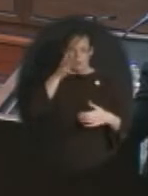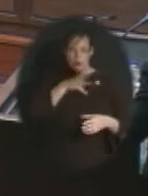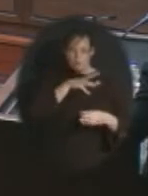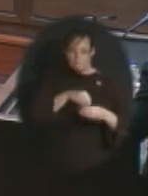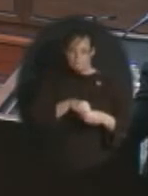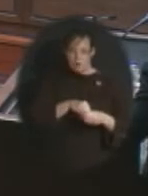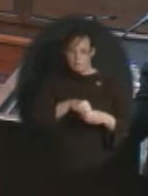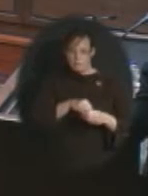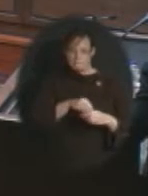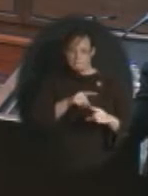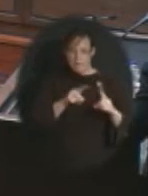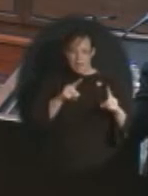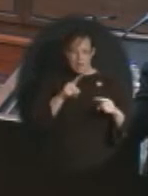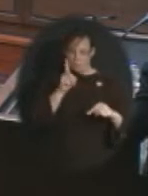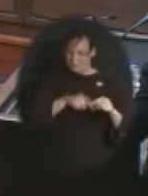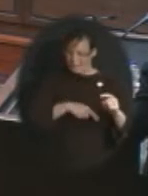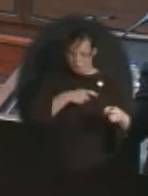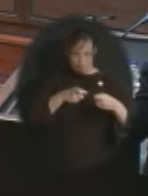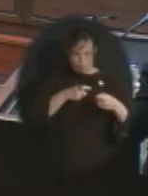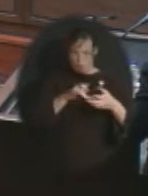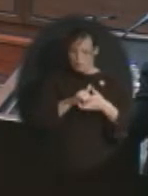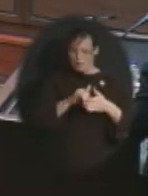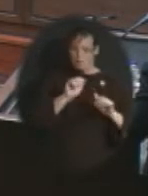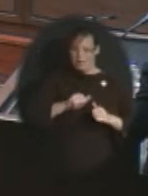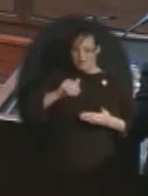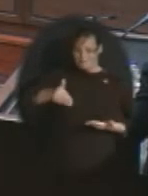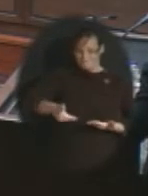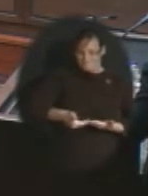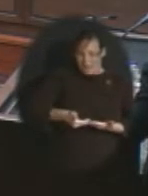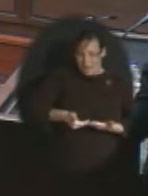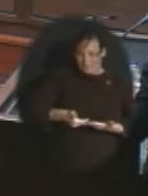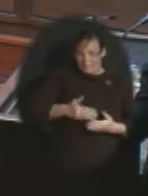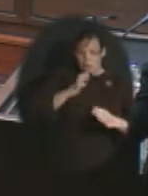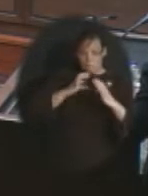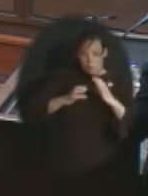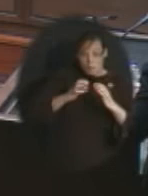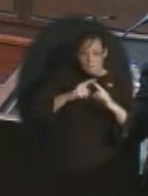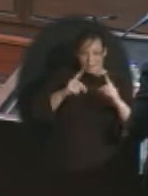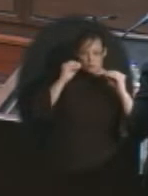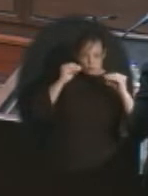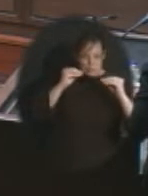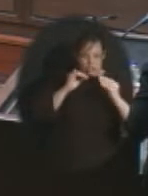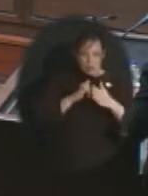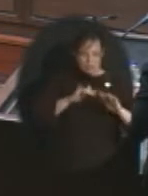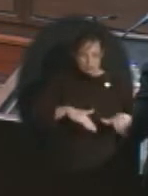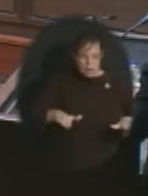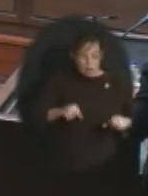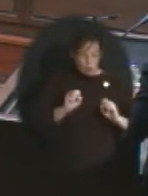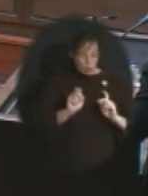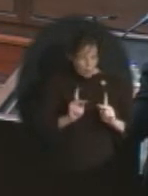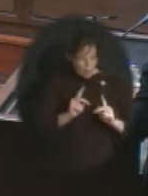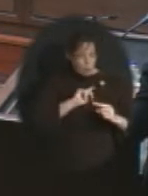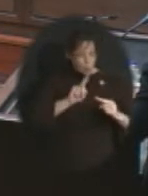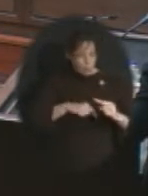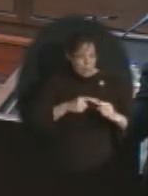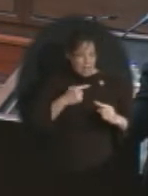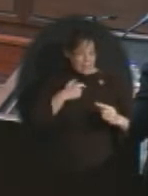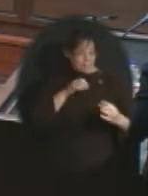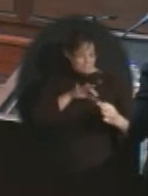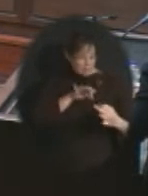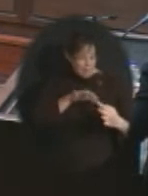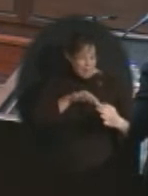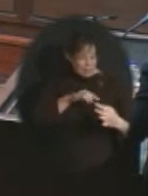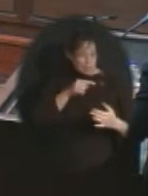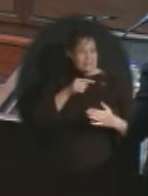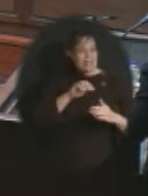involvement, but we can't really control that. We can invite it and communicate. Sure. But it's to teach that child, okay, when I give feedback, this